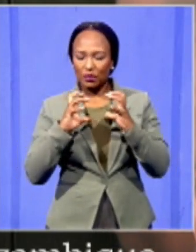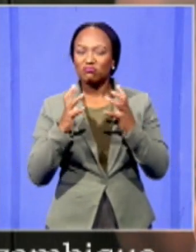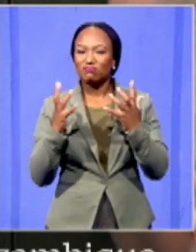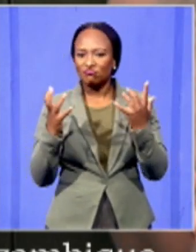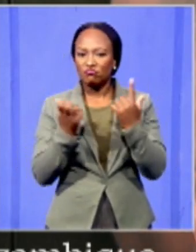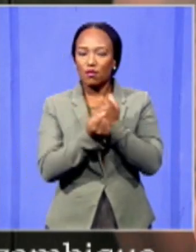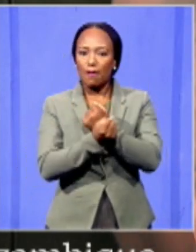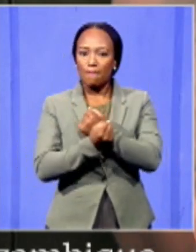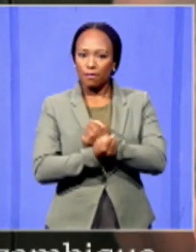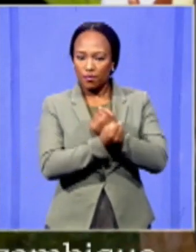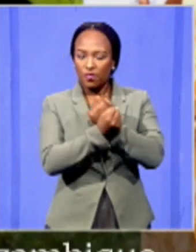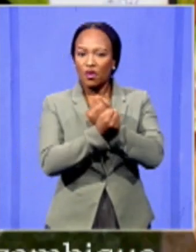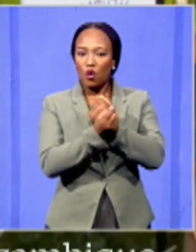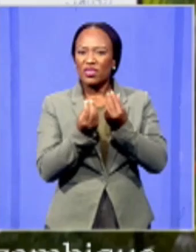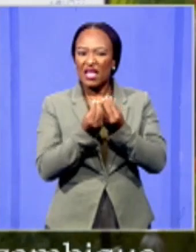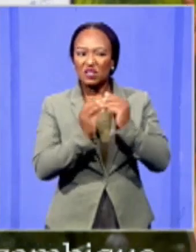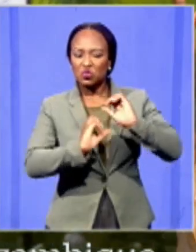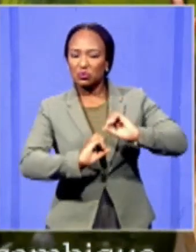essential goods.